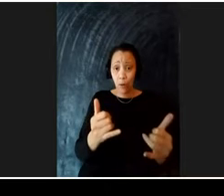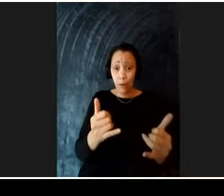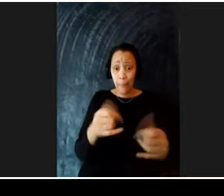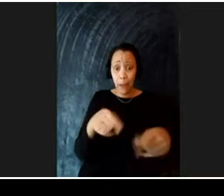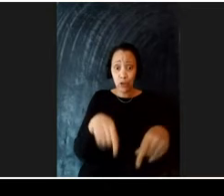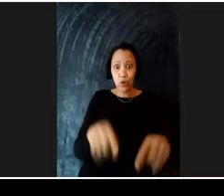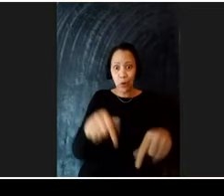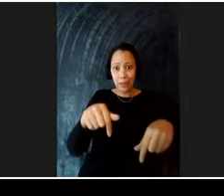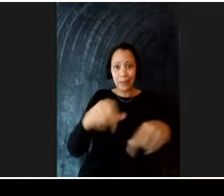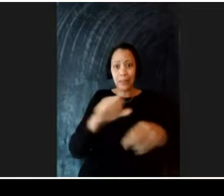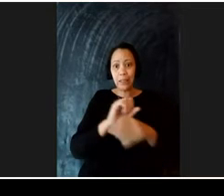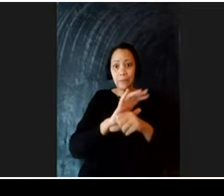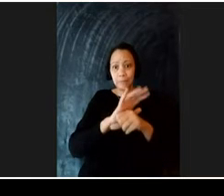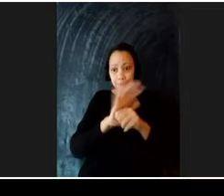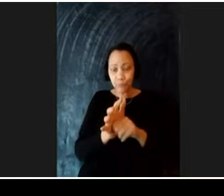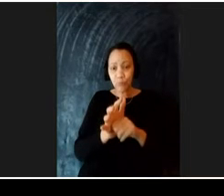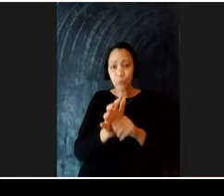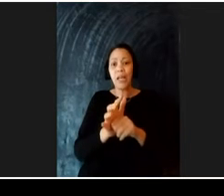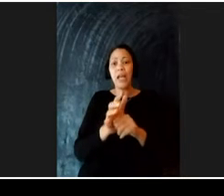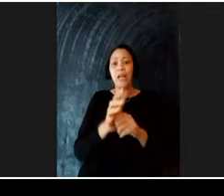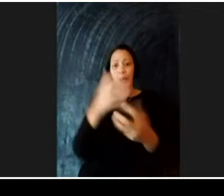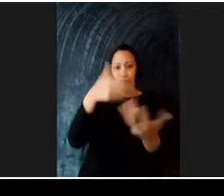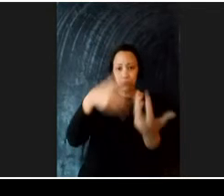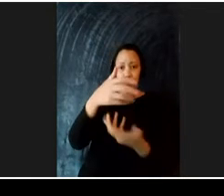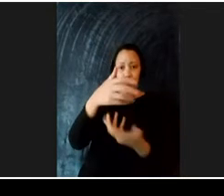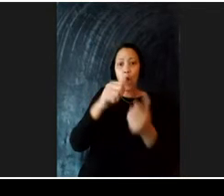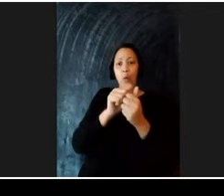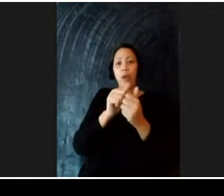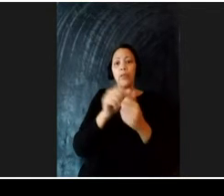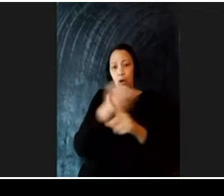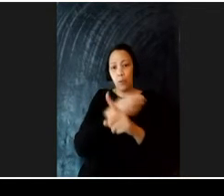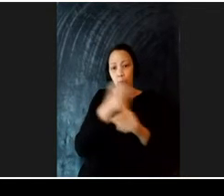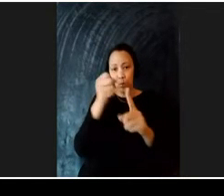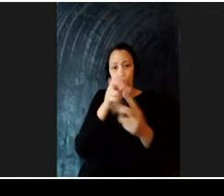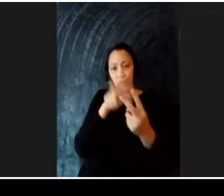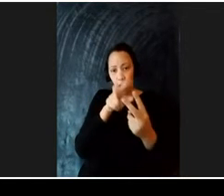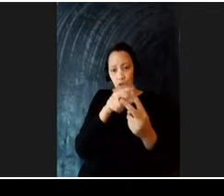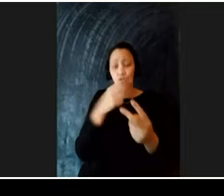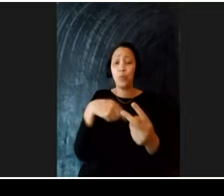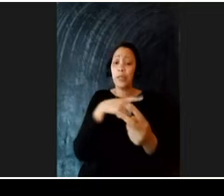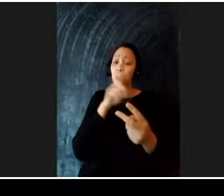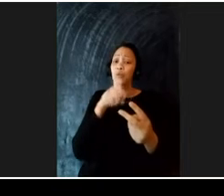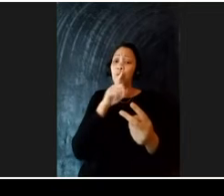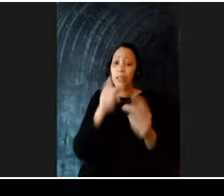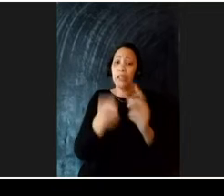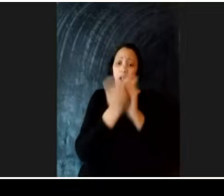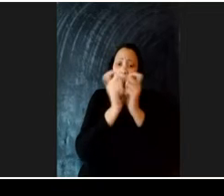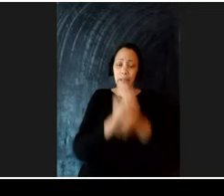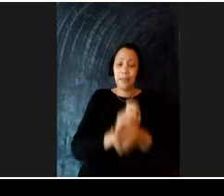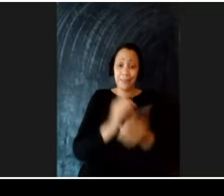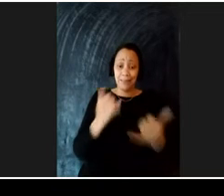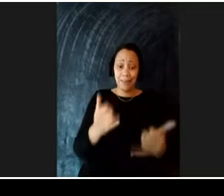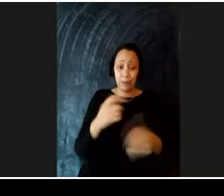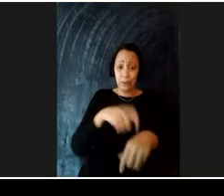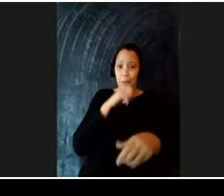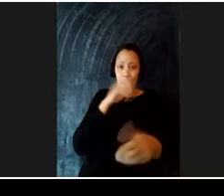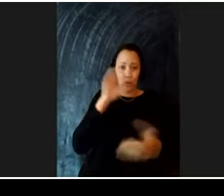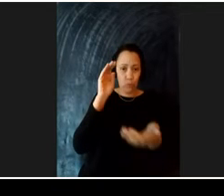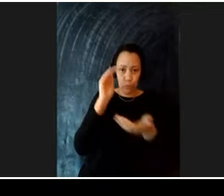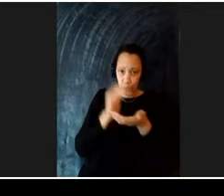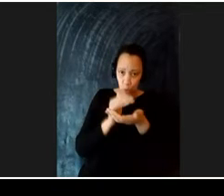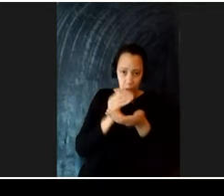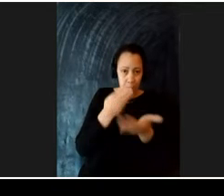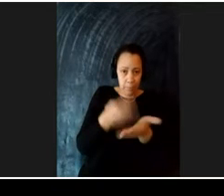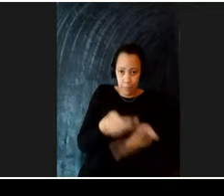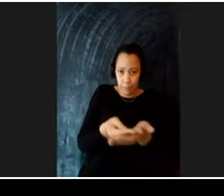ready so part of we're doing we're getting ready to increase our DV shelter capacity we have two shelters opening in the first quarter we hope to